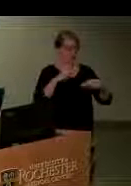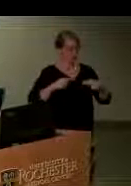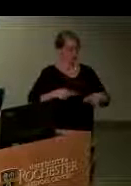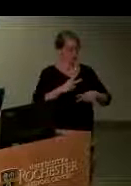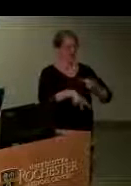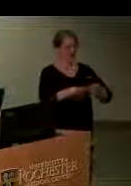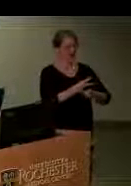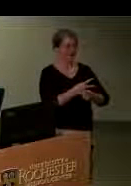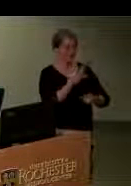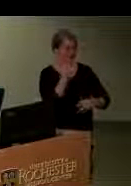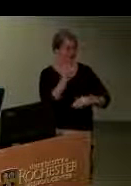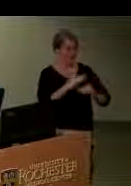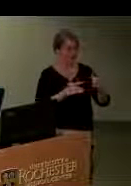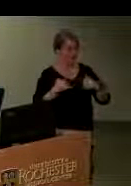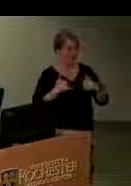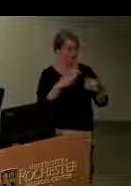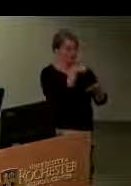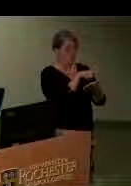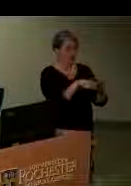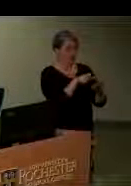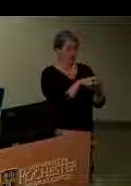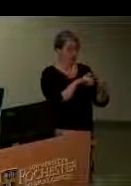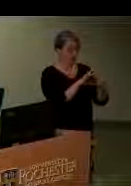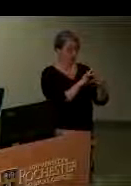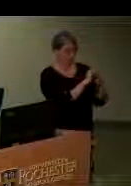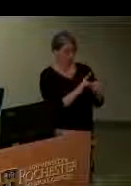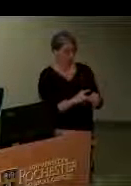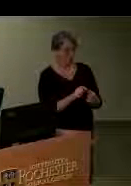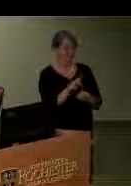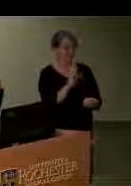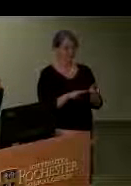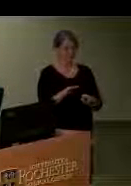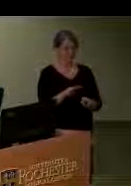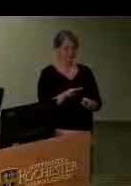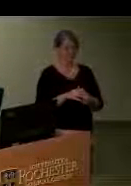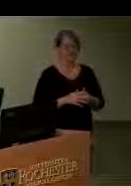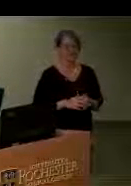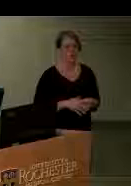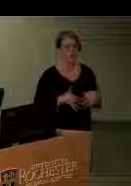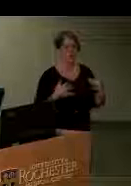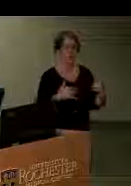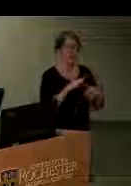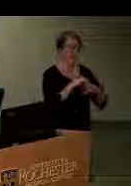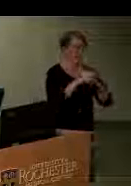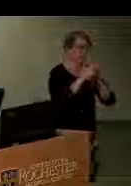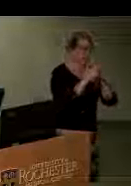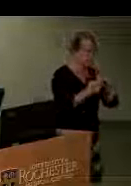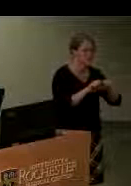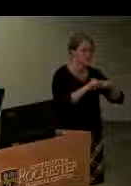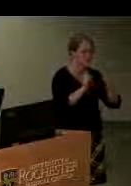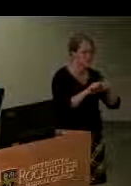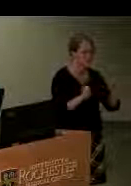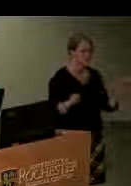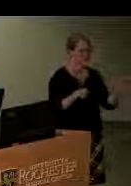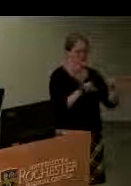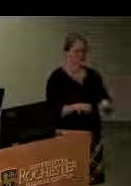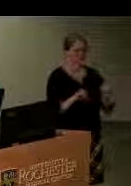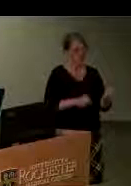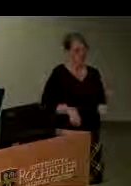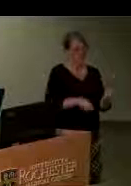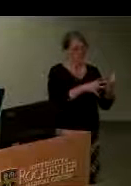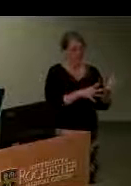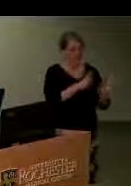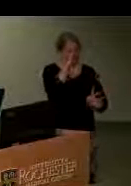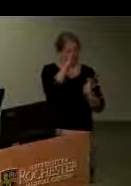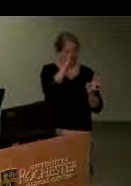better than me at writing about what he was observing. He broke all kinds of status quo. He was an innovator,